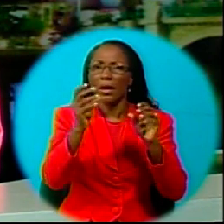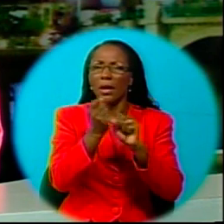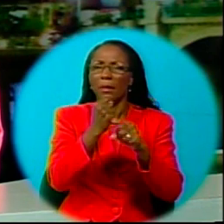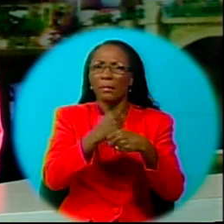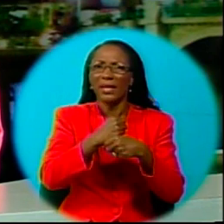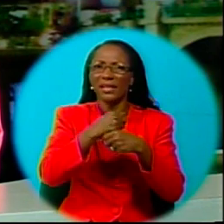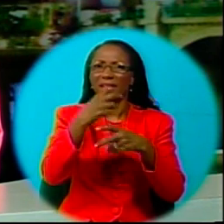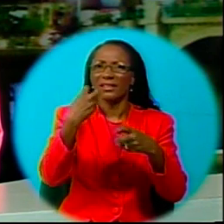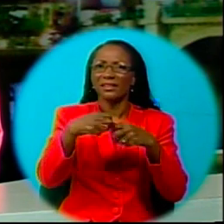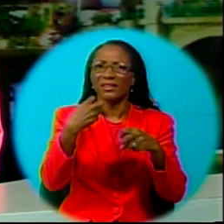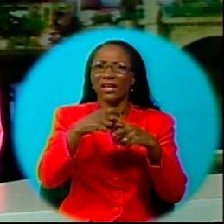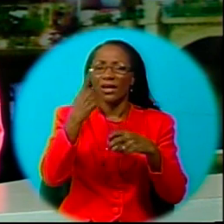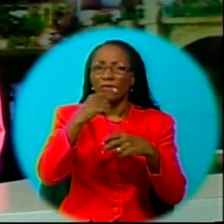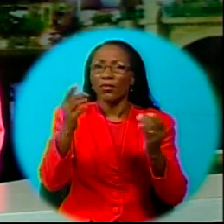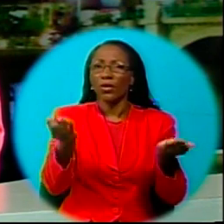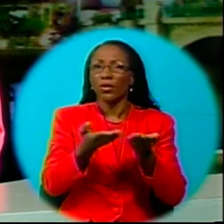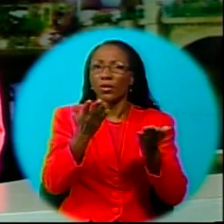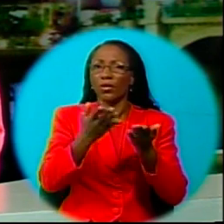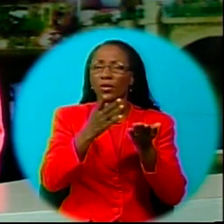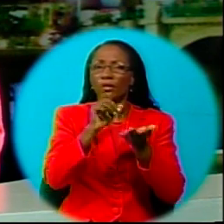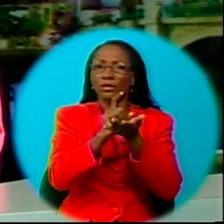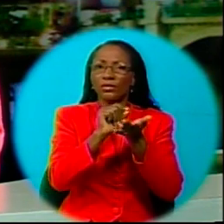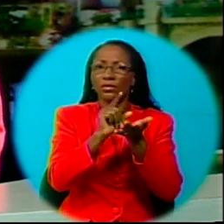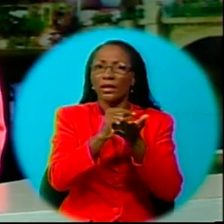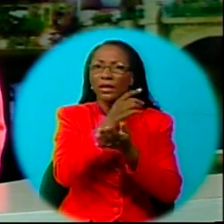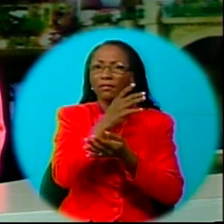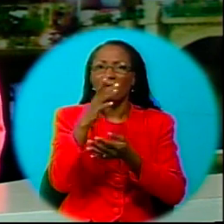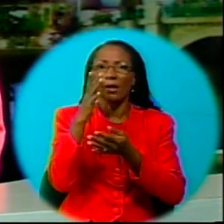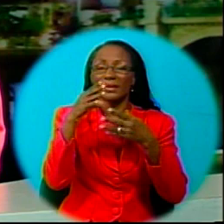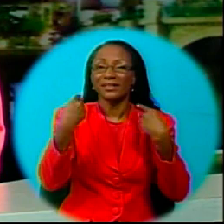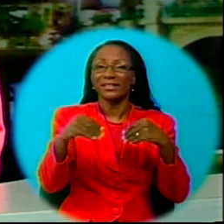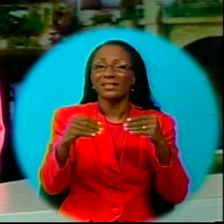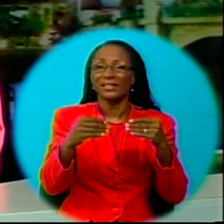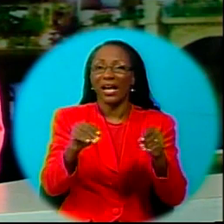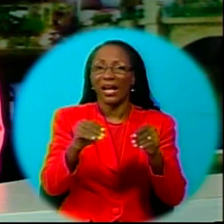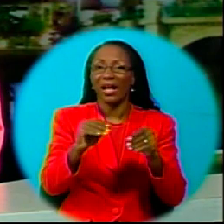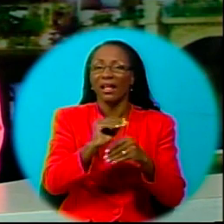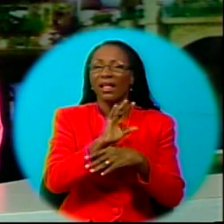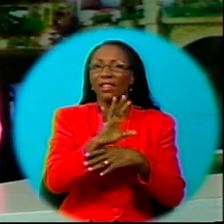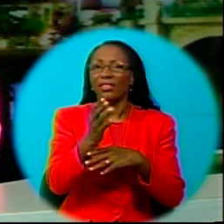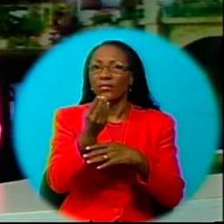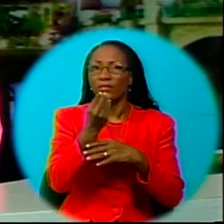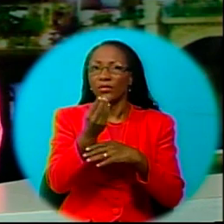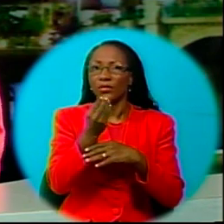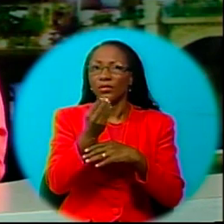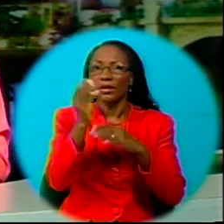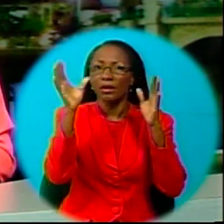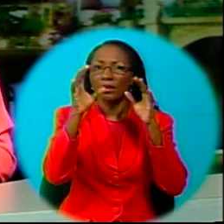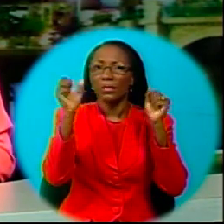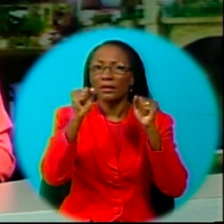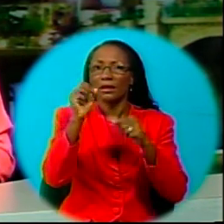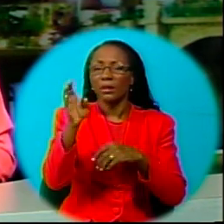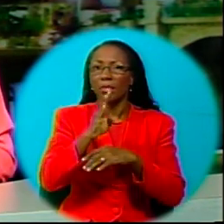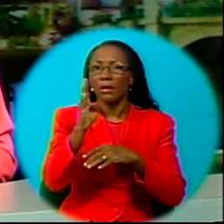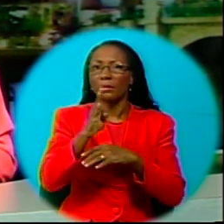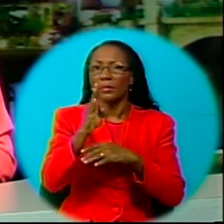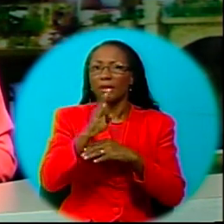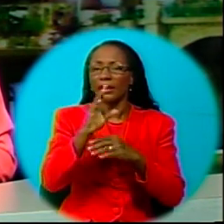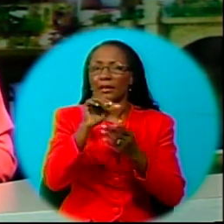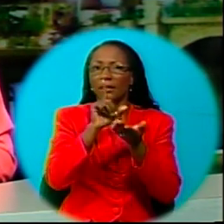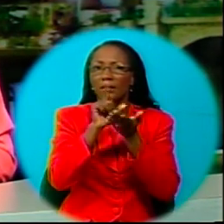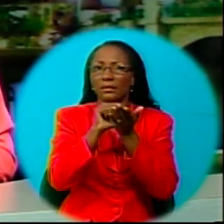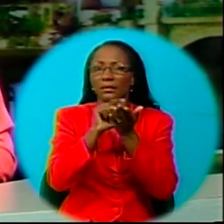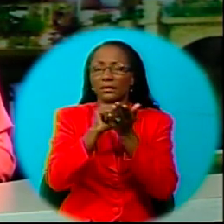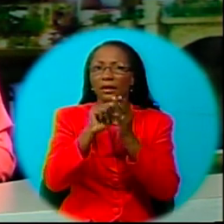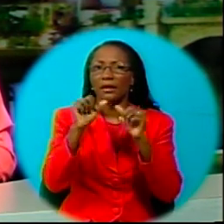for some local poultry farmers to sell the commodity. President of the Barbados Poultry Association, Carlisle Brathwaite, spoke